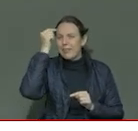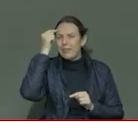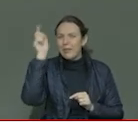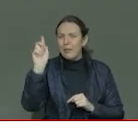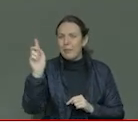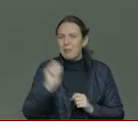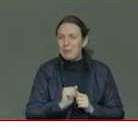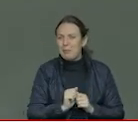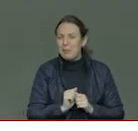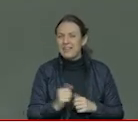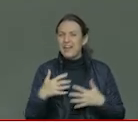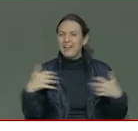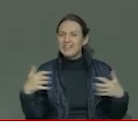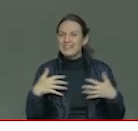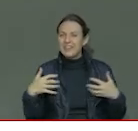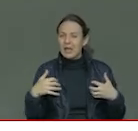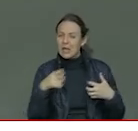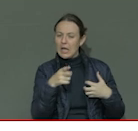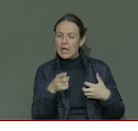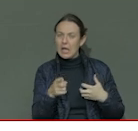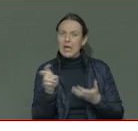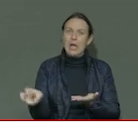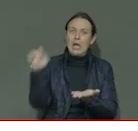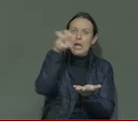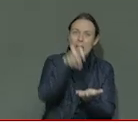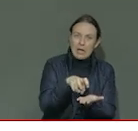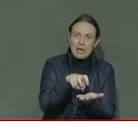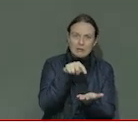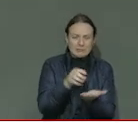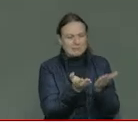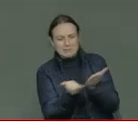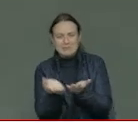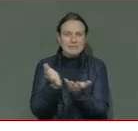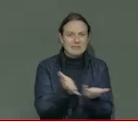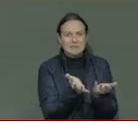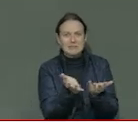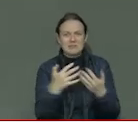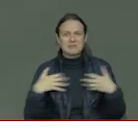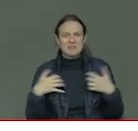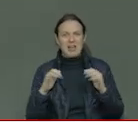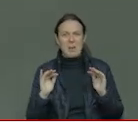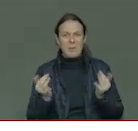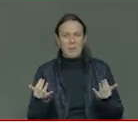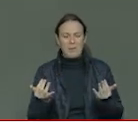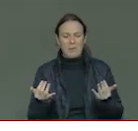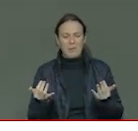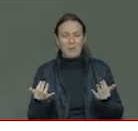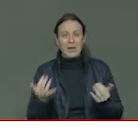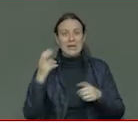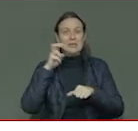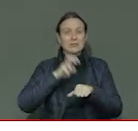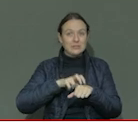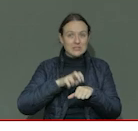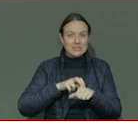How did the Bengal tiger end up on a lifeboat? I mean, it's a tiger. So he has to strategically create